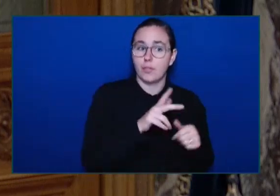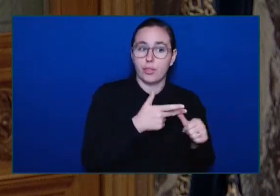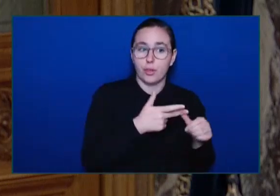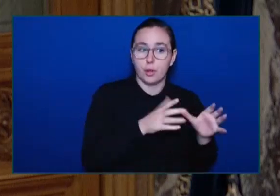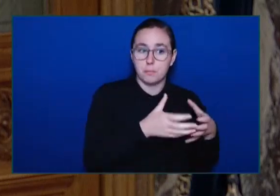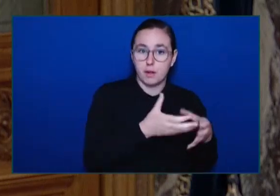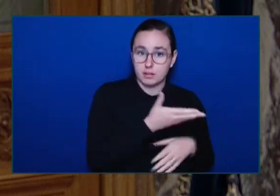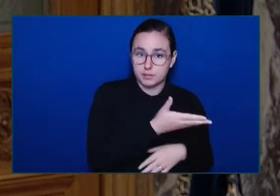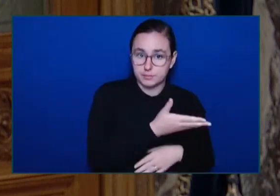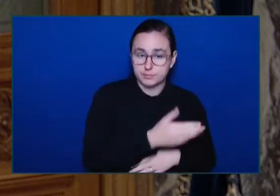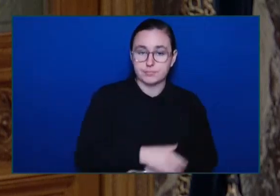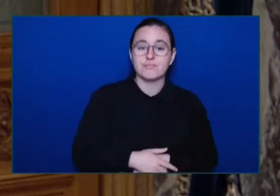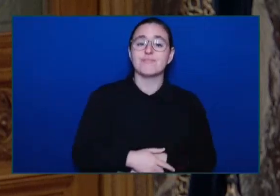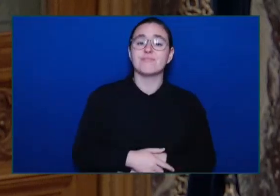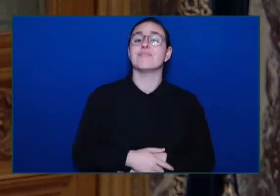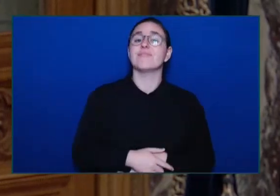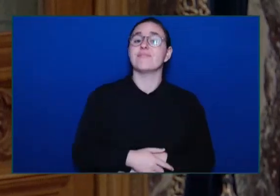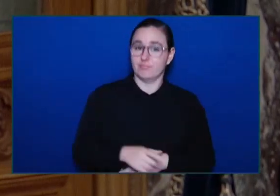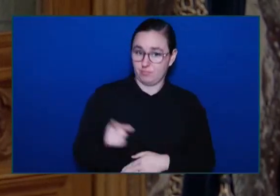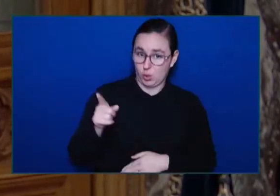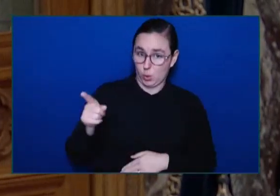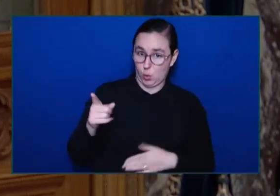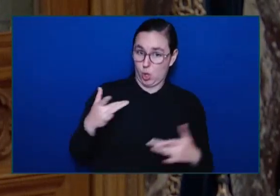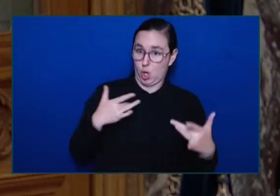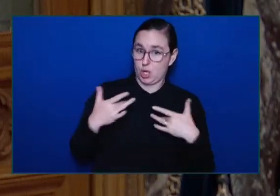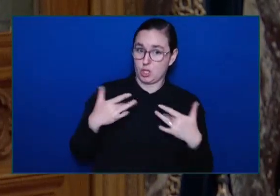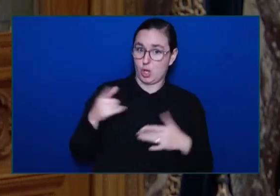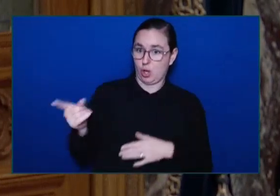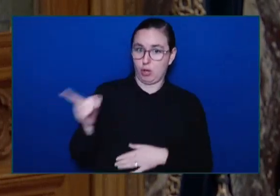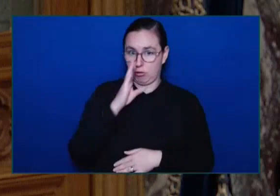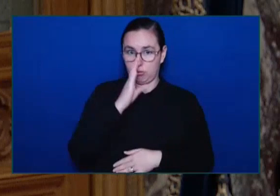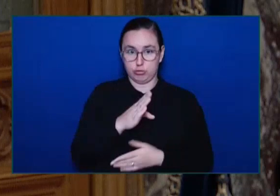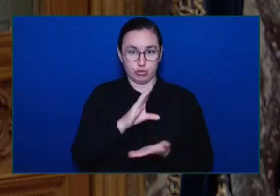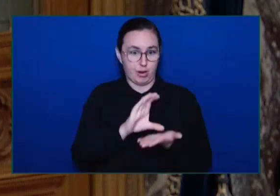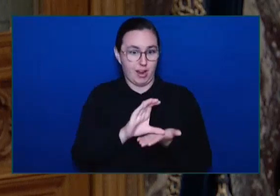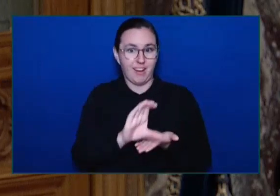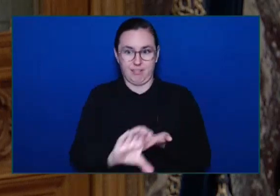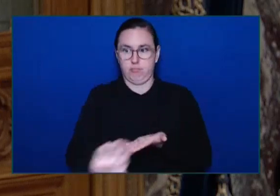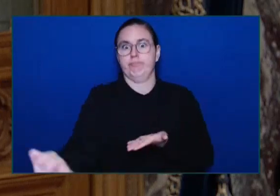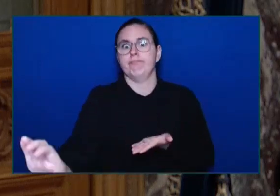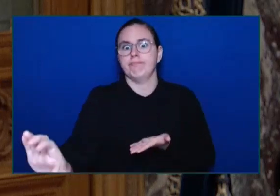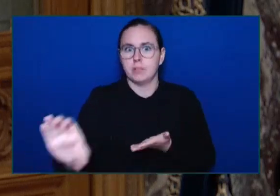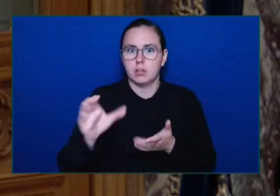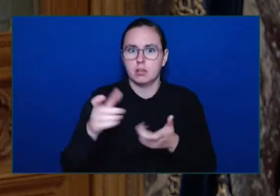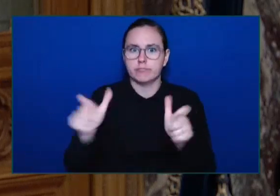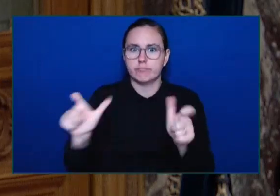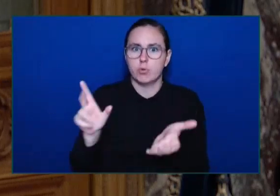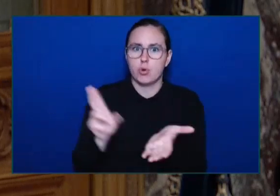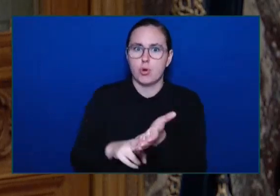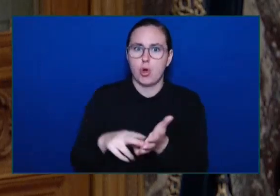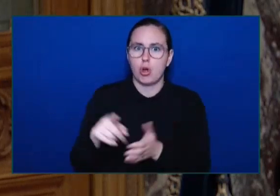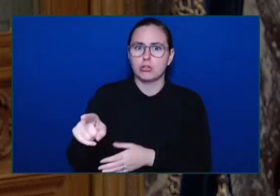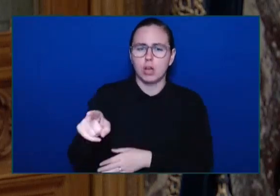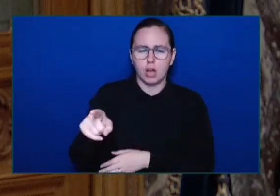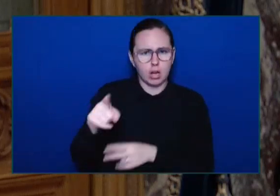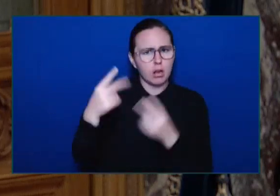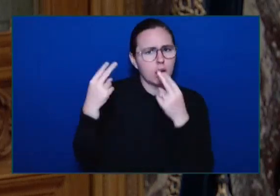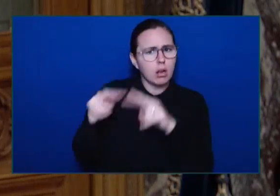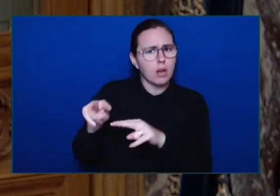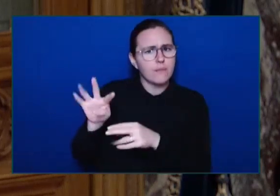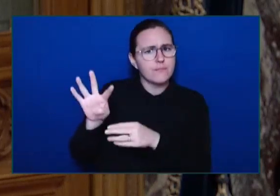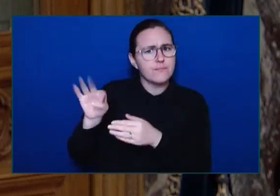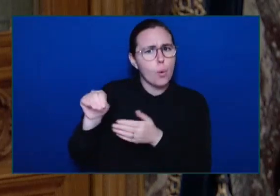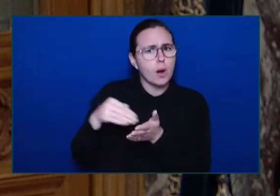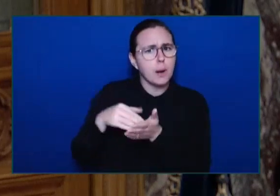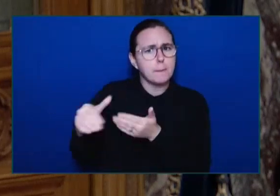the $430 million at Site C that's been direct awarded with no bids. My question, not on that topic,